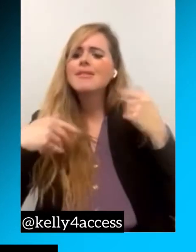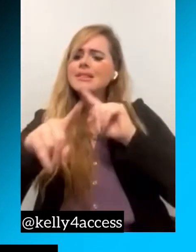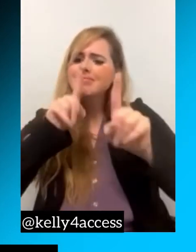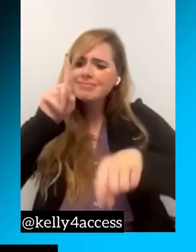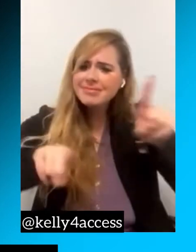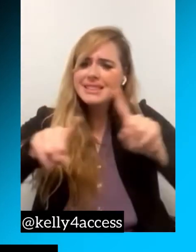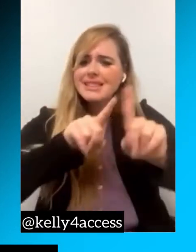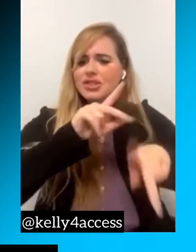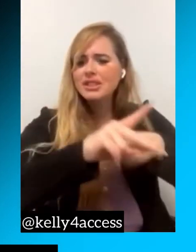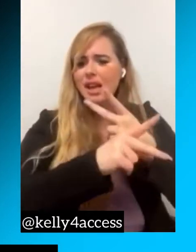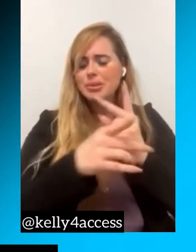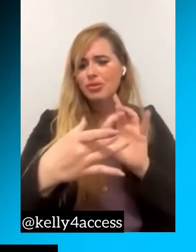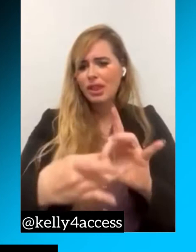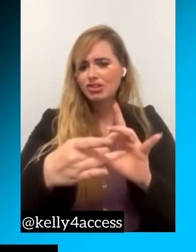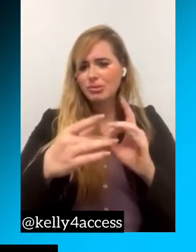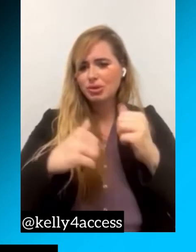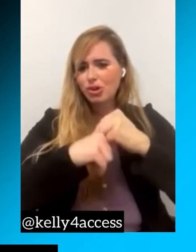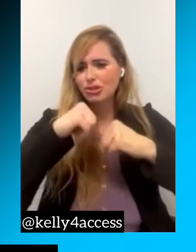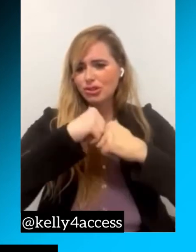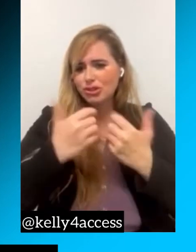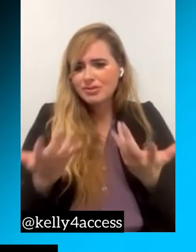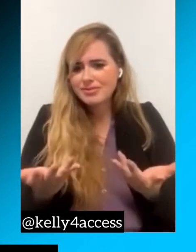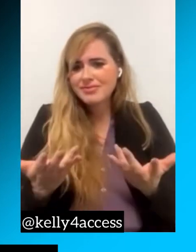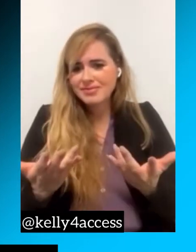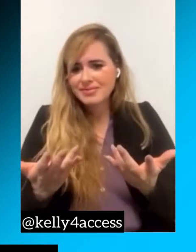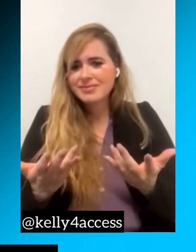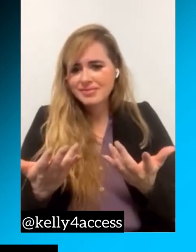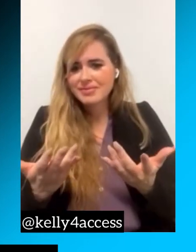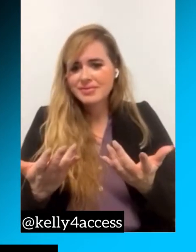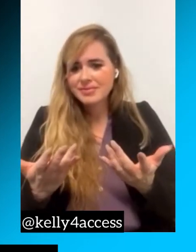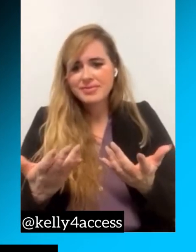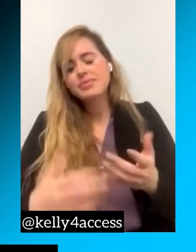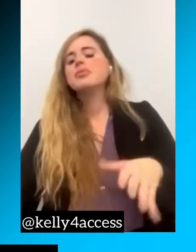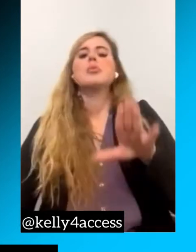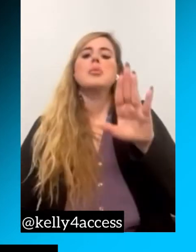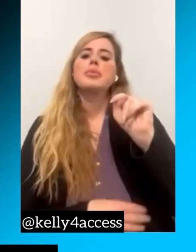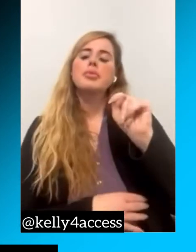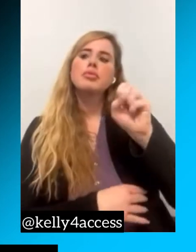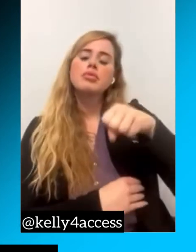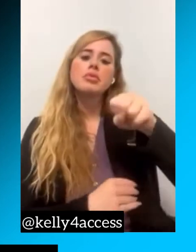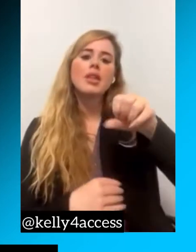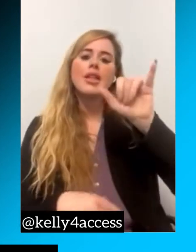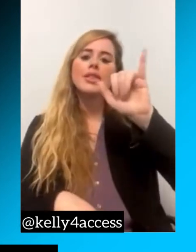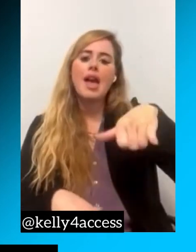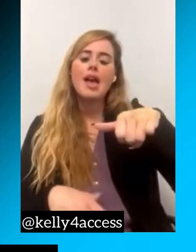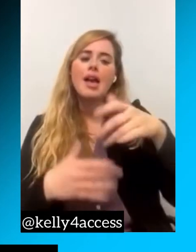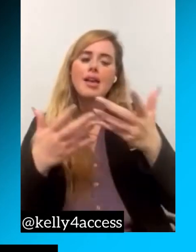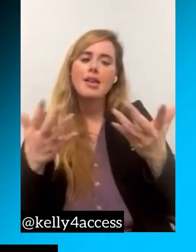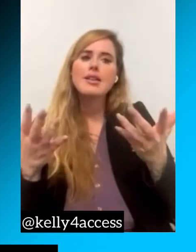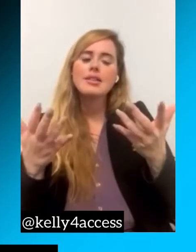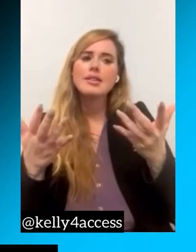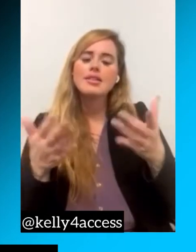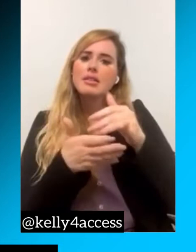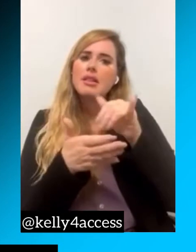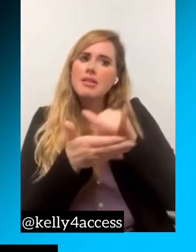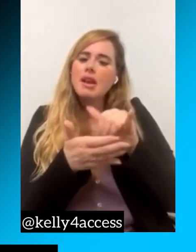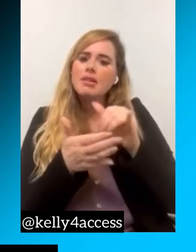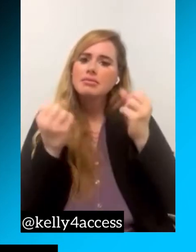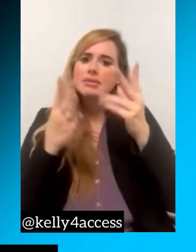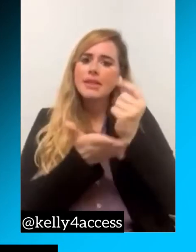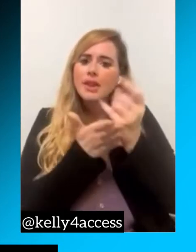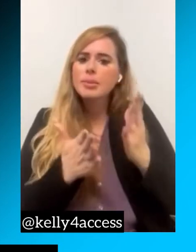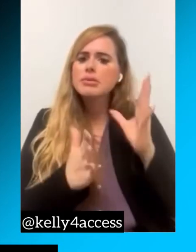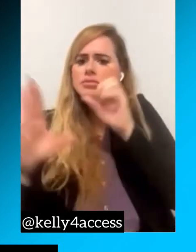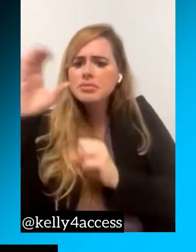you for asking that question. But I think that's a big assumption to if any therapists